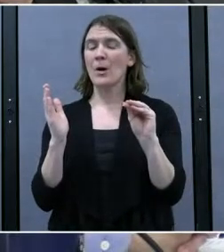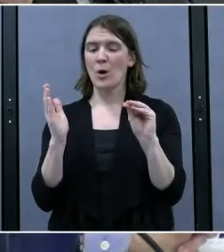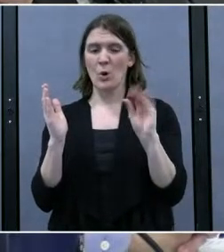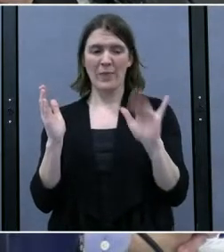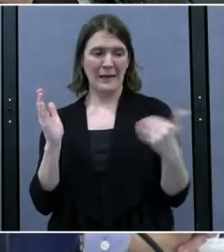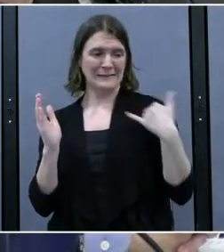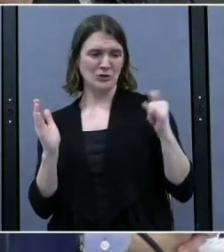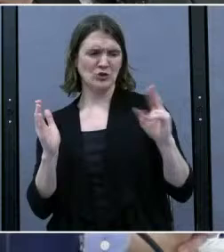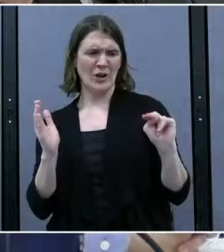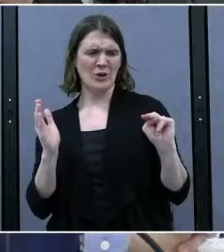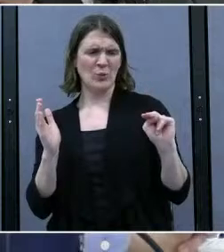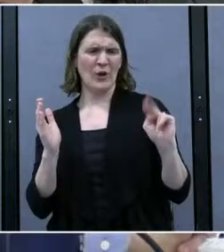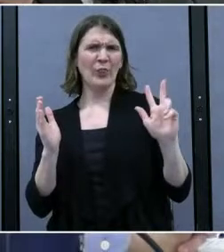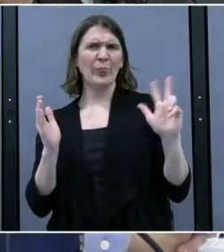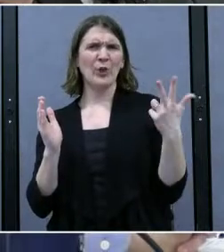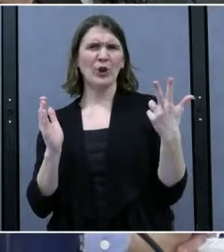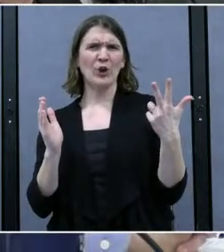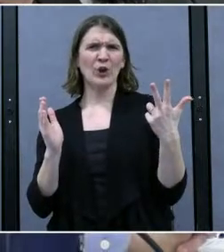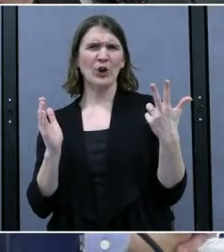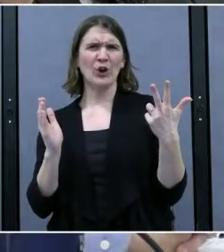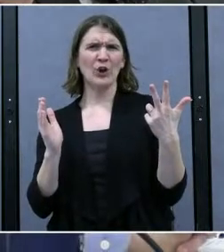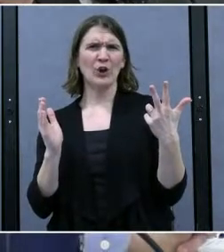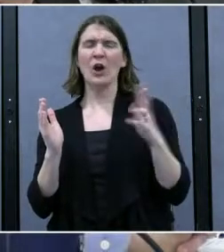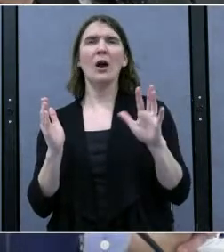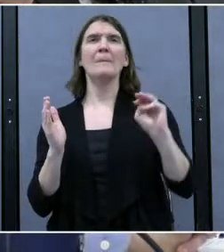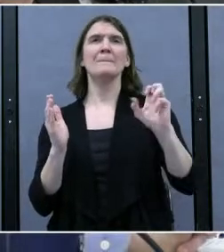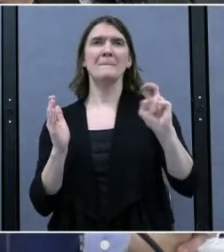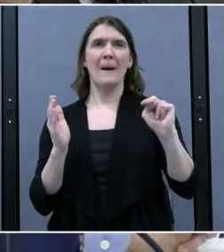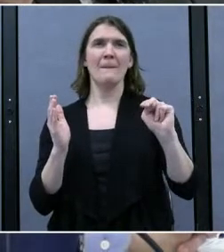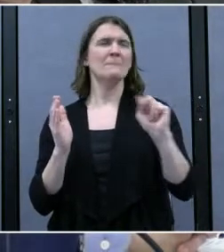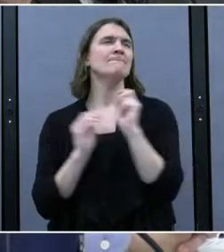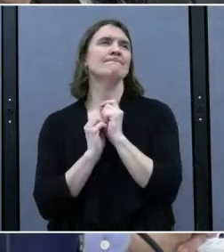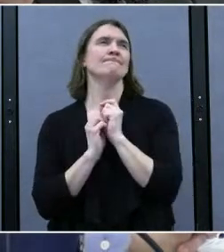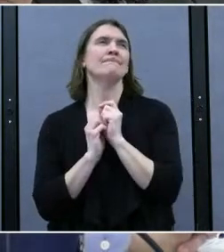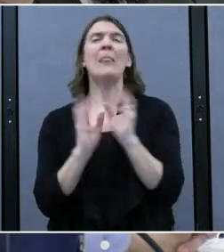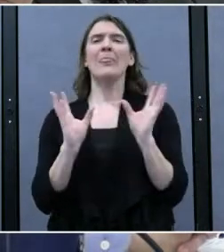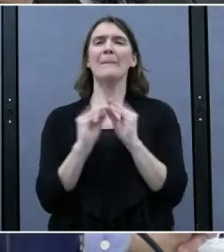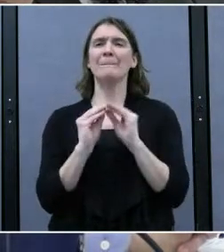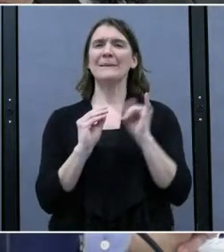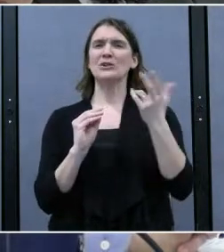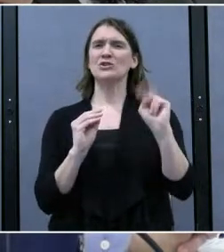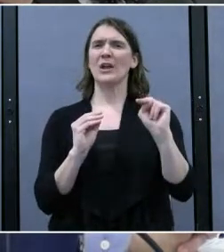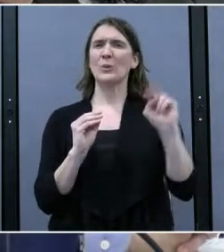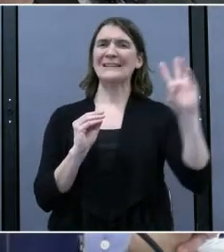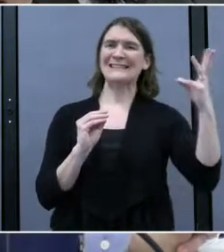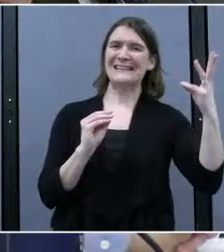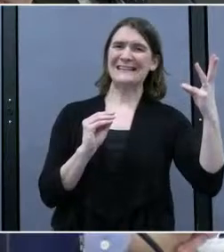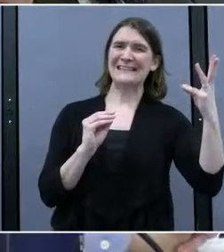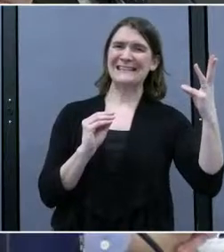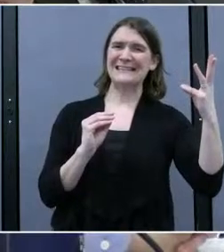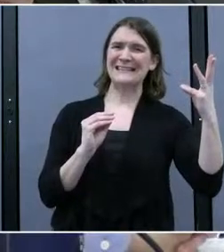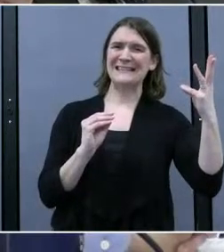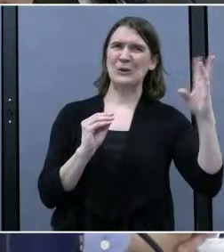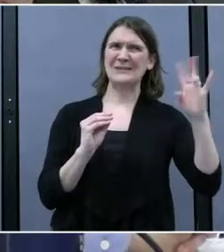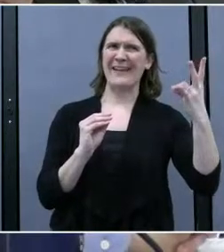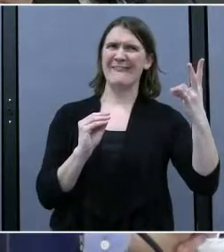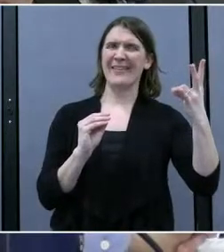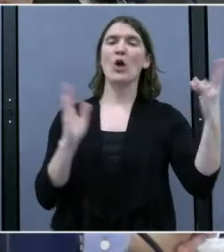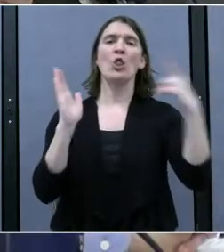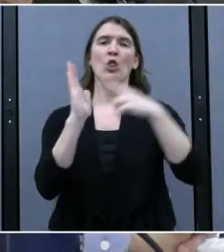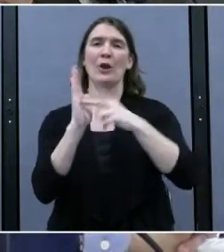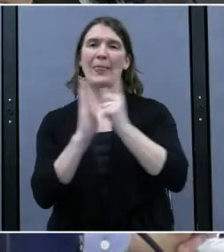on January 3rd. Well, actually, the memo is from January 3rd. I think the meeting was maybe January 6th or